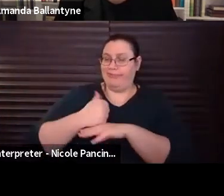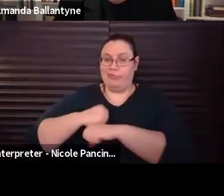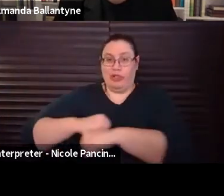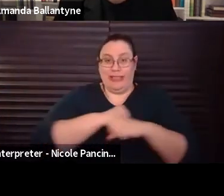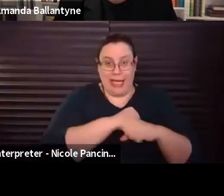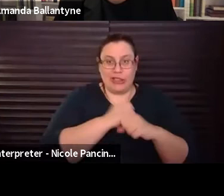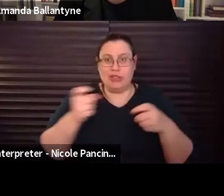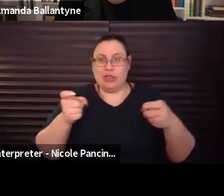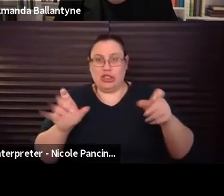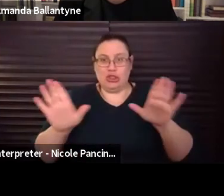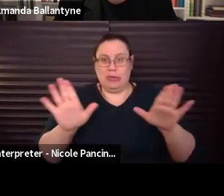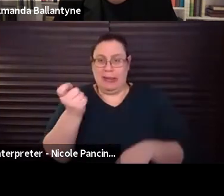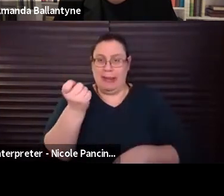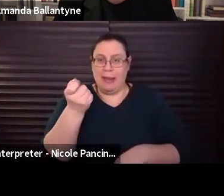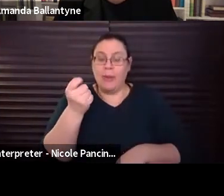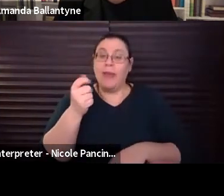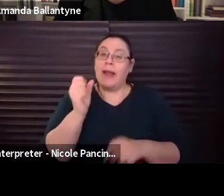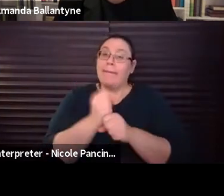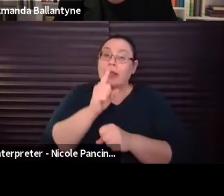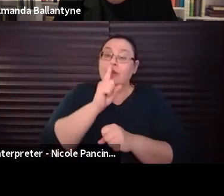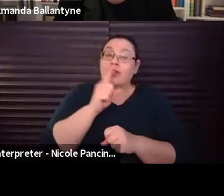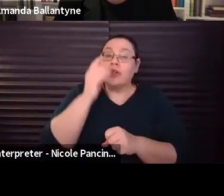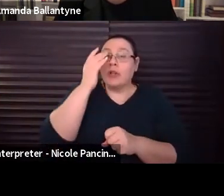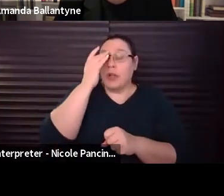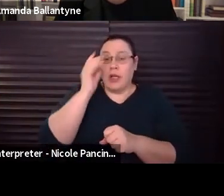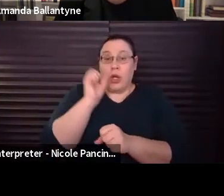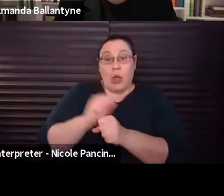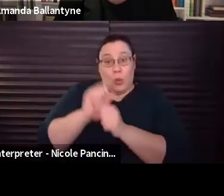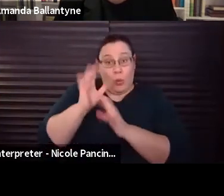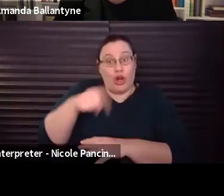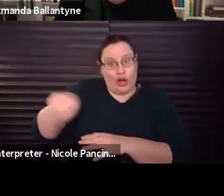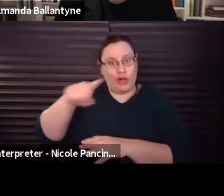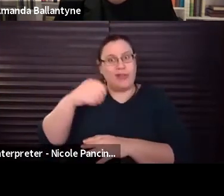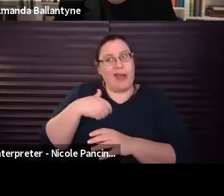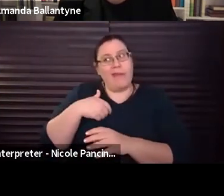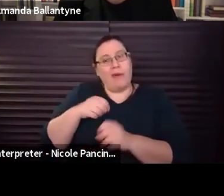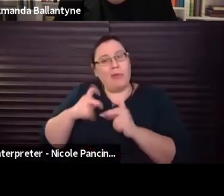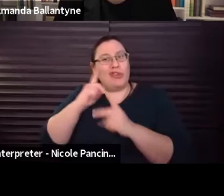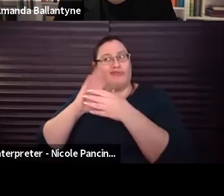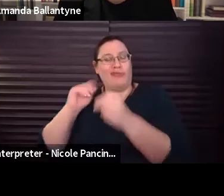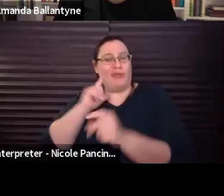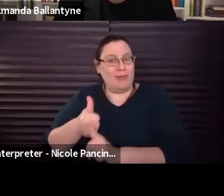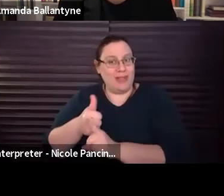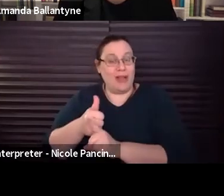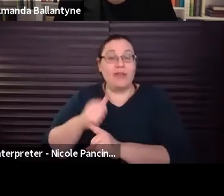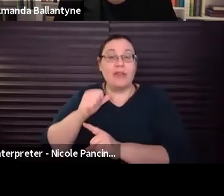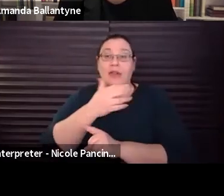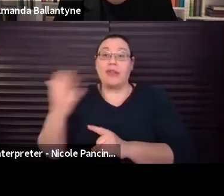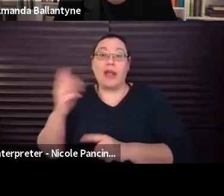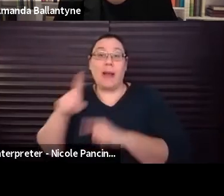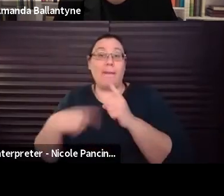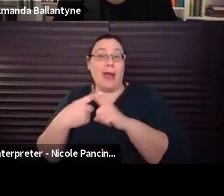it a little bit, and to make sure that workers actually have a say in that. I think another thing to keep in mind outside of bargaining as